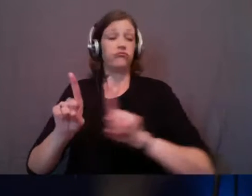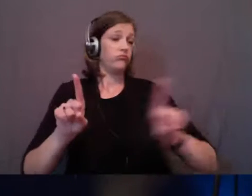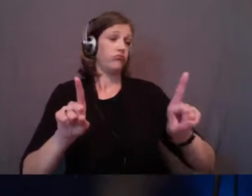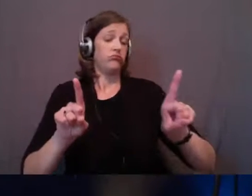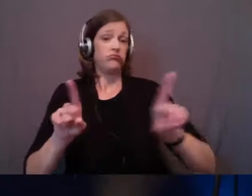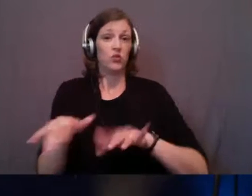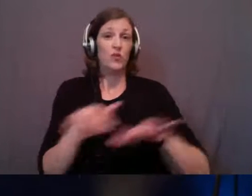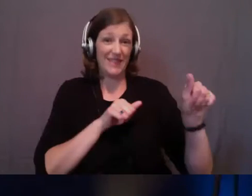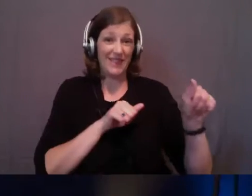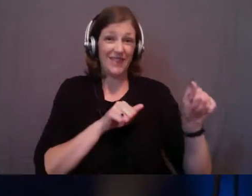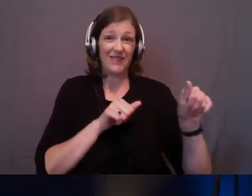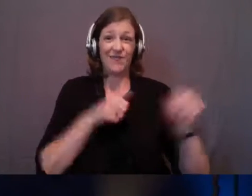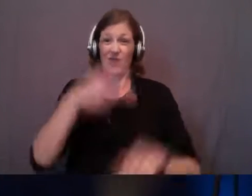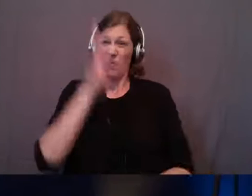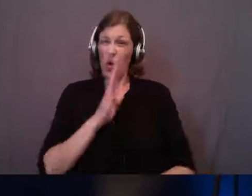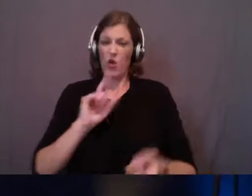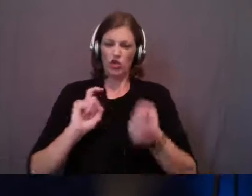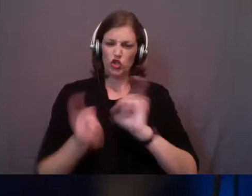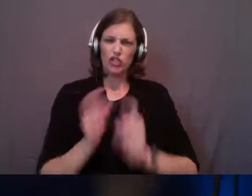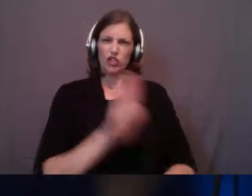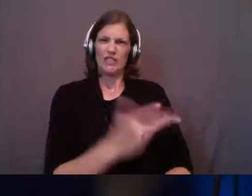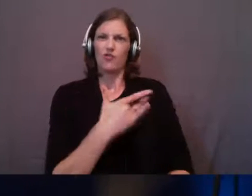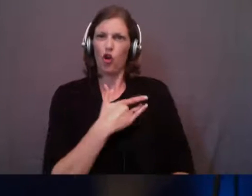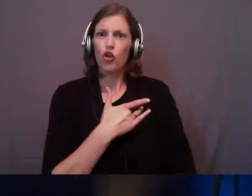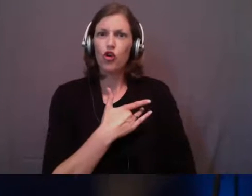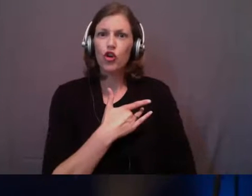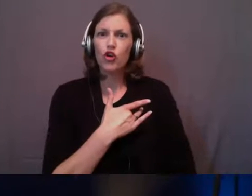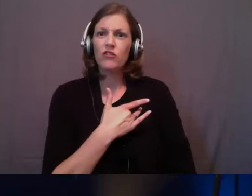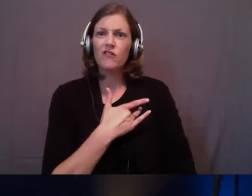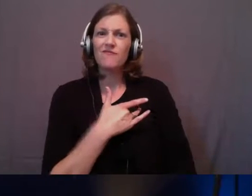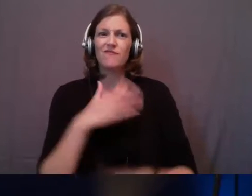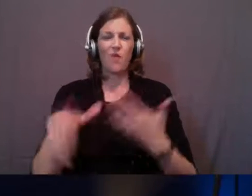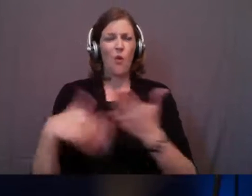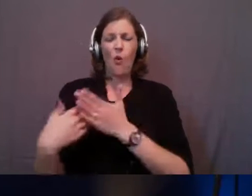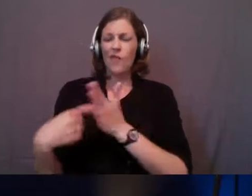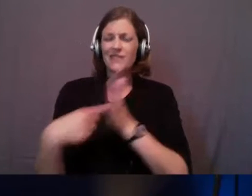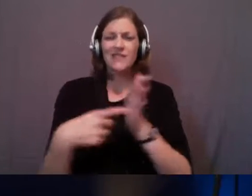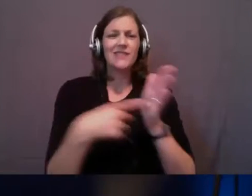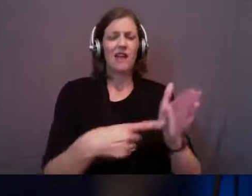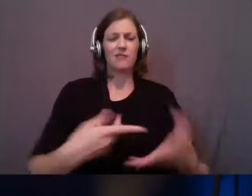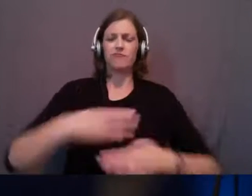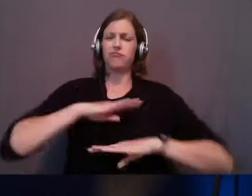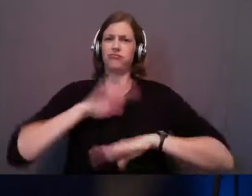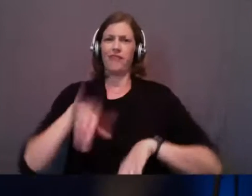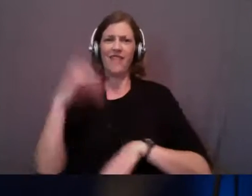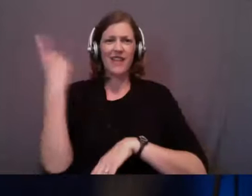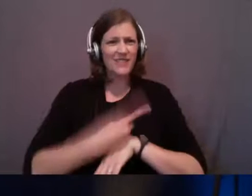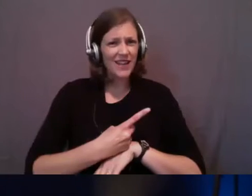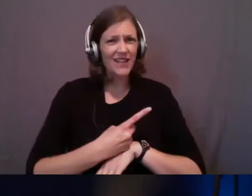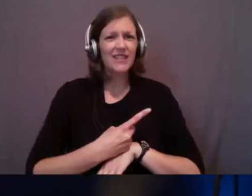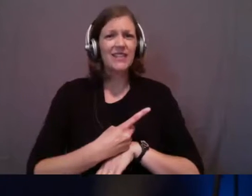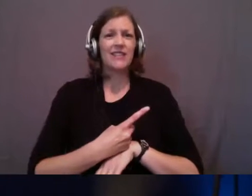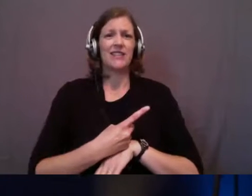prophet, God changed Saul's heart. And all these signs were fulfilled that day. When he and his